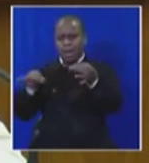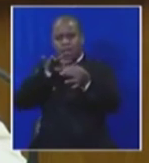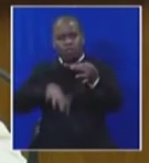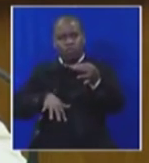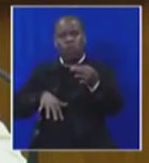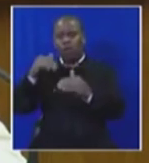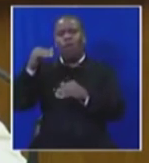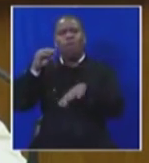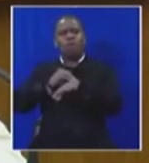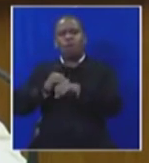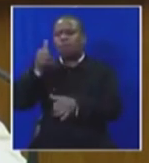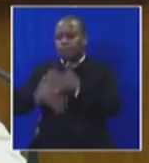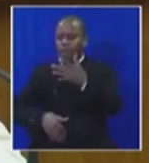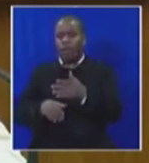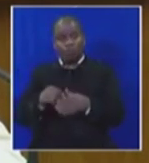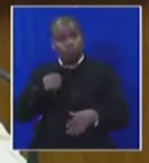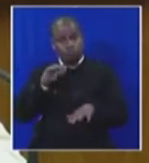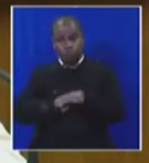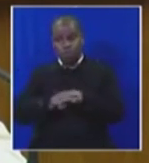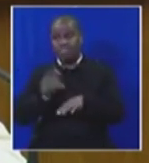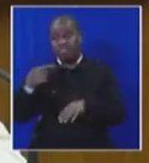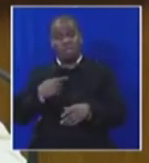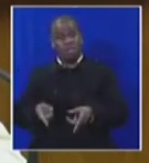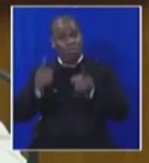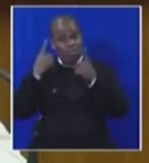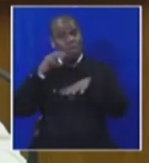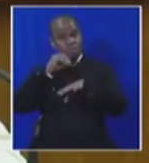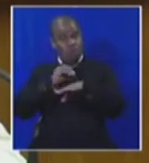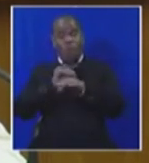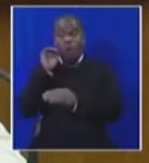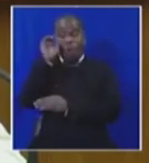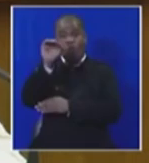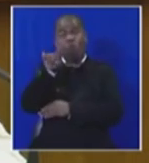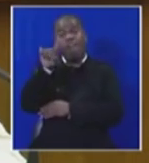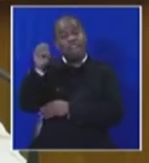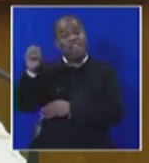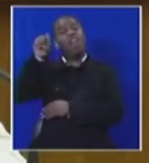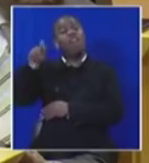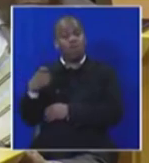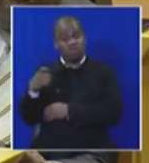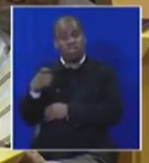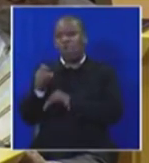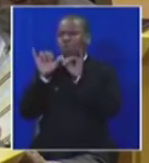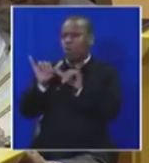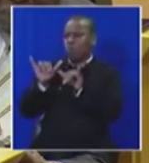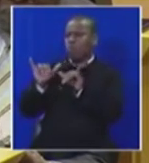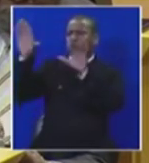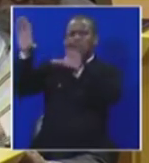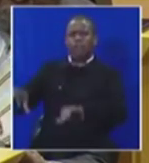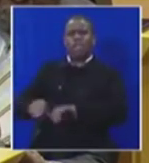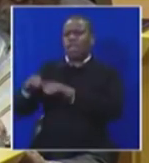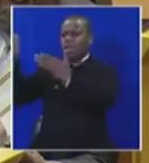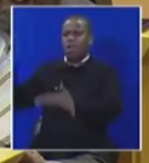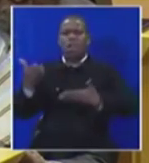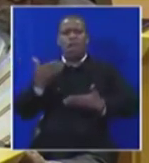is a disgrace, Minister Nzimande, that over 100,000 students are still waiting for their certificates, and